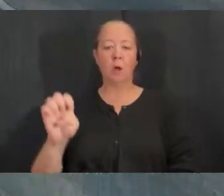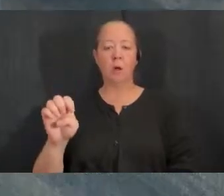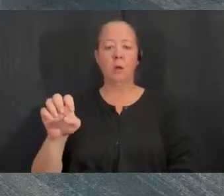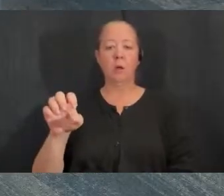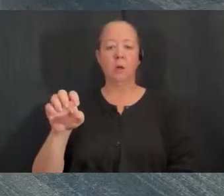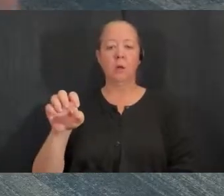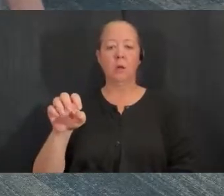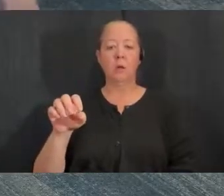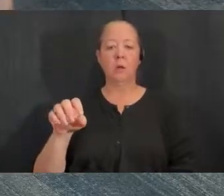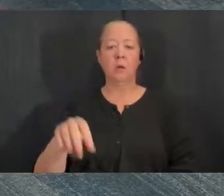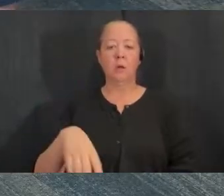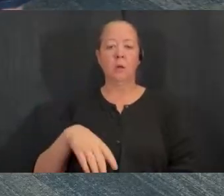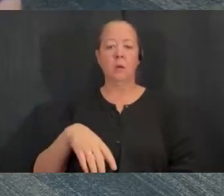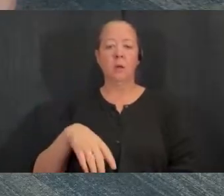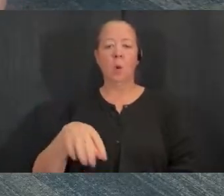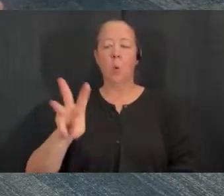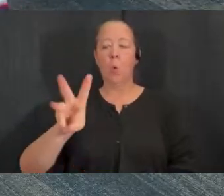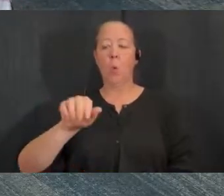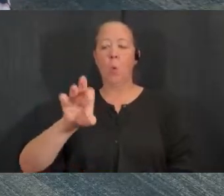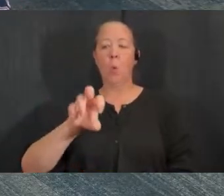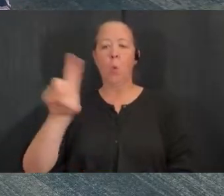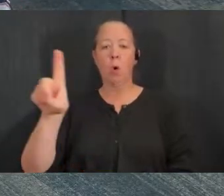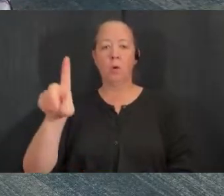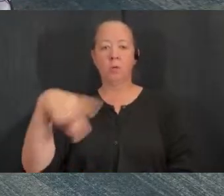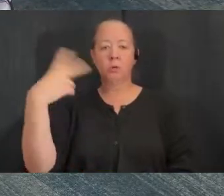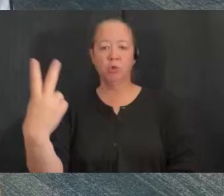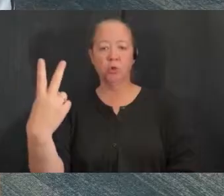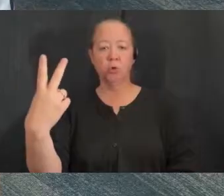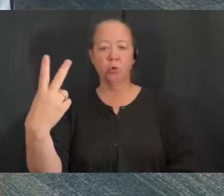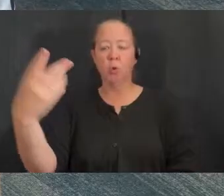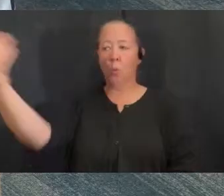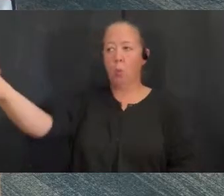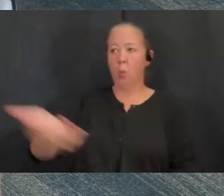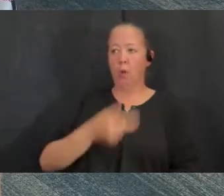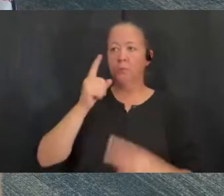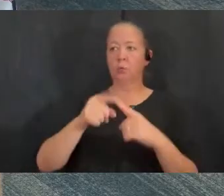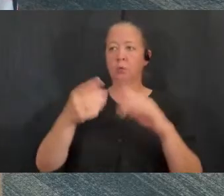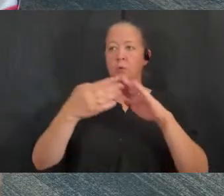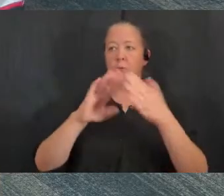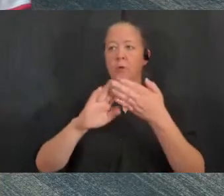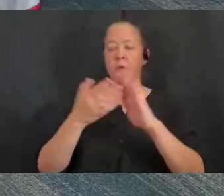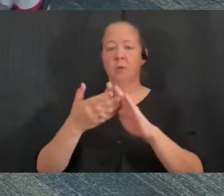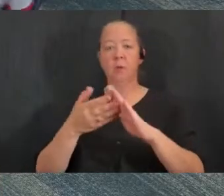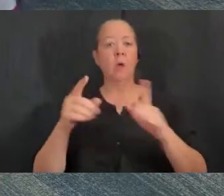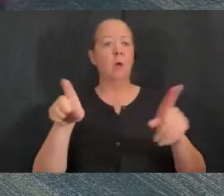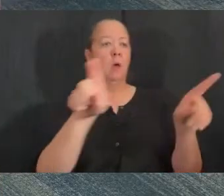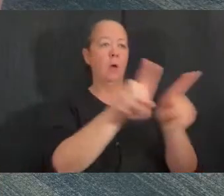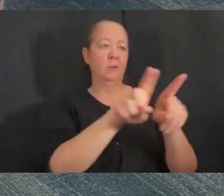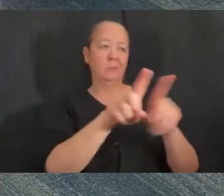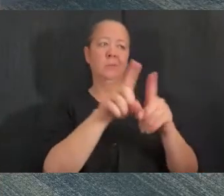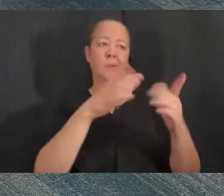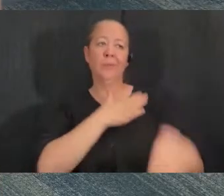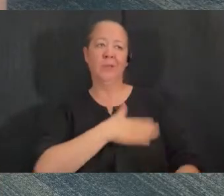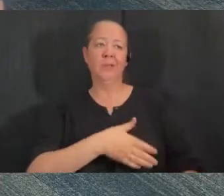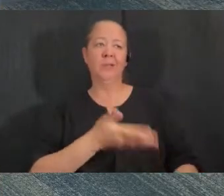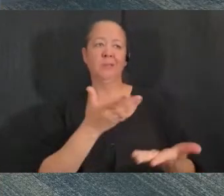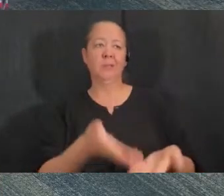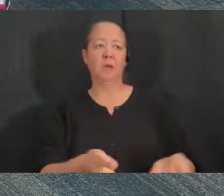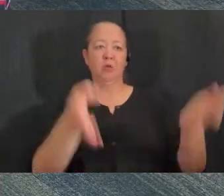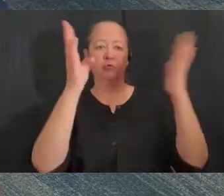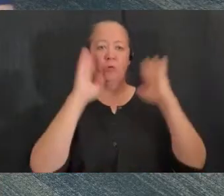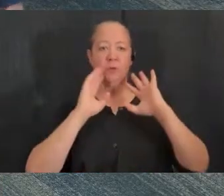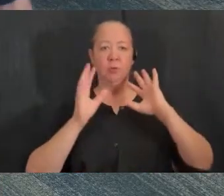your comments to the chair. And welcome to the community, Mayor and Council too. Okay, I guess you just bring it